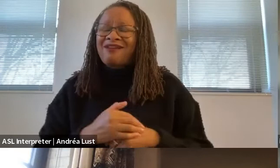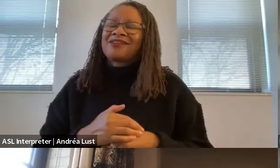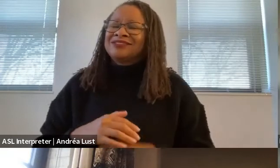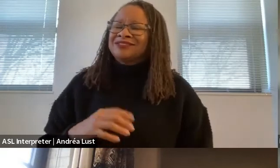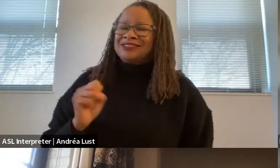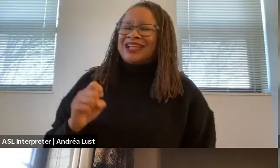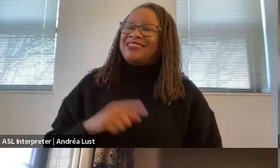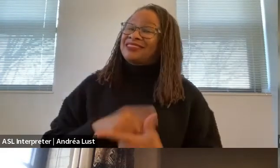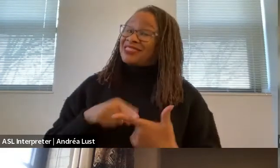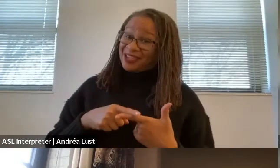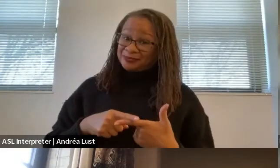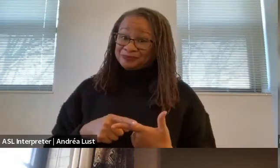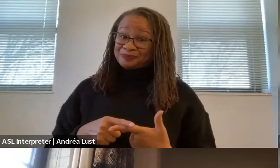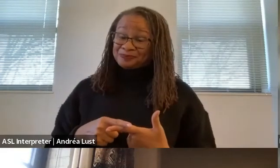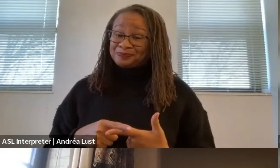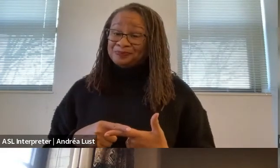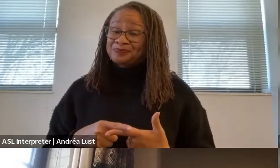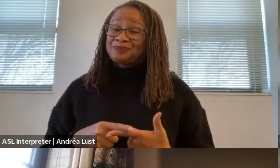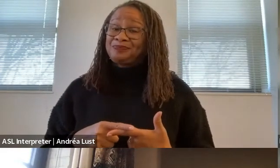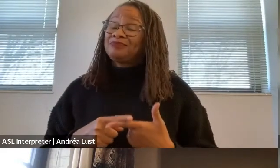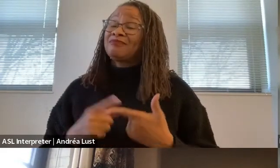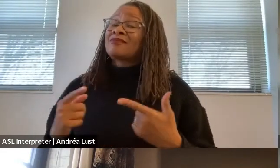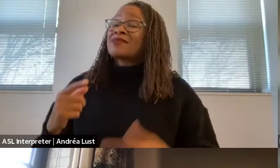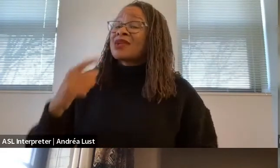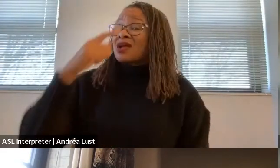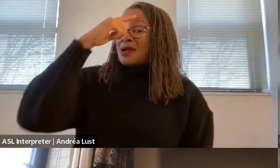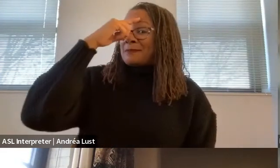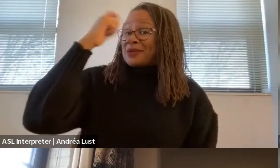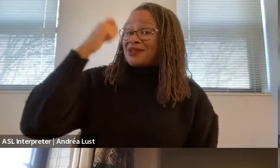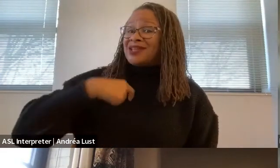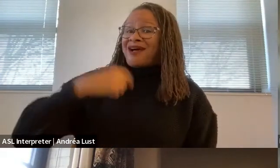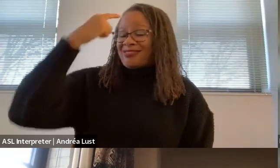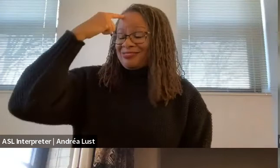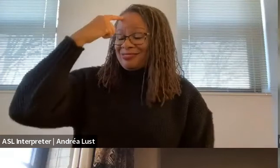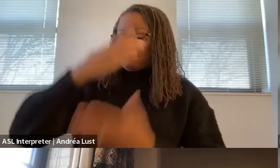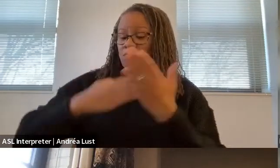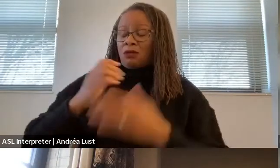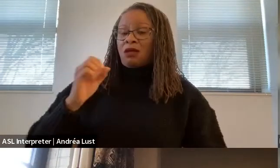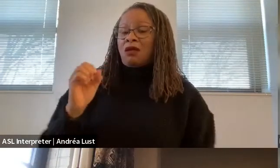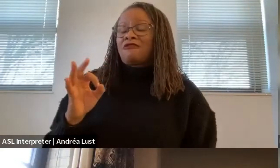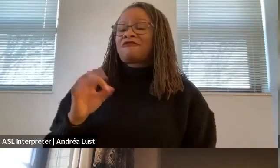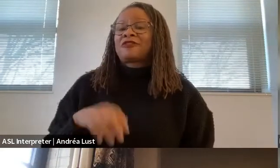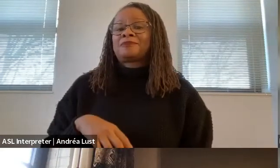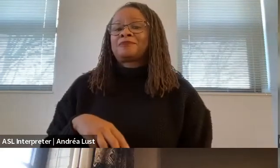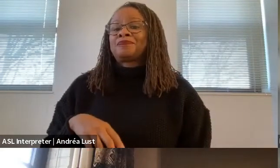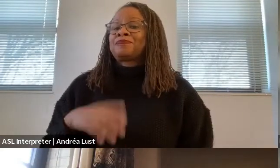and then it's just, because I think part of maybe